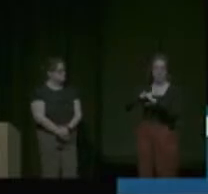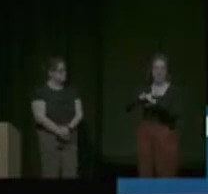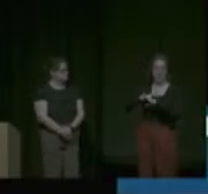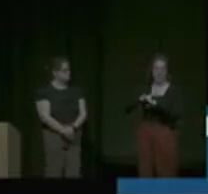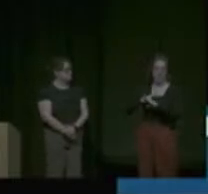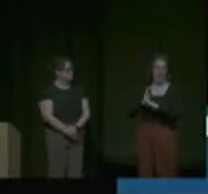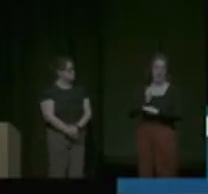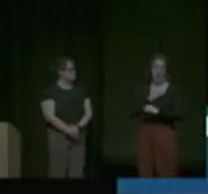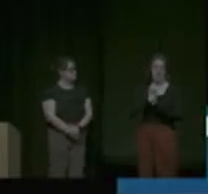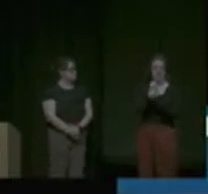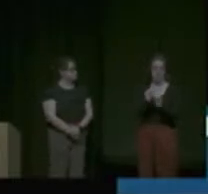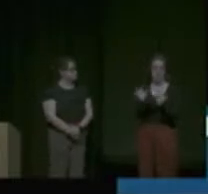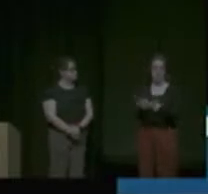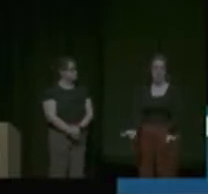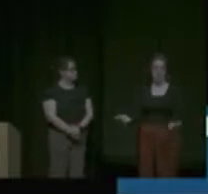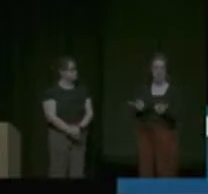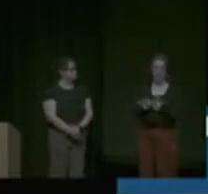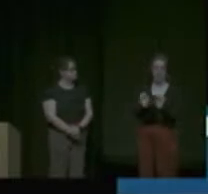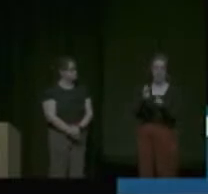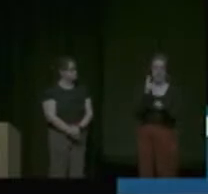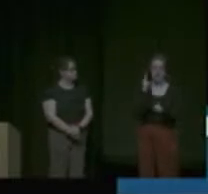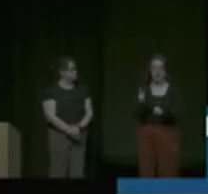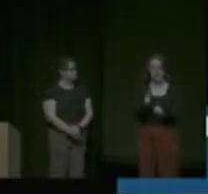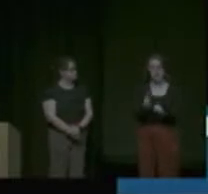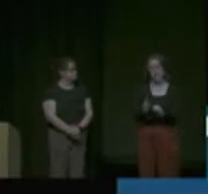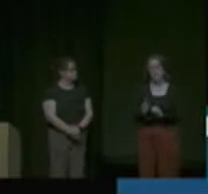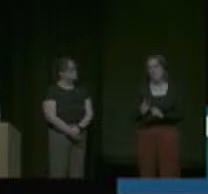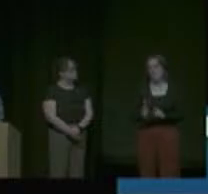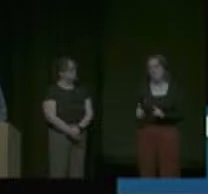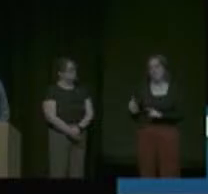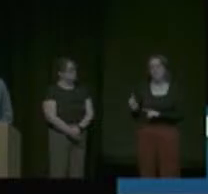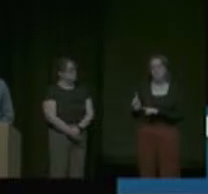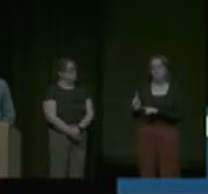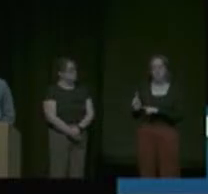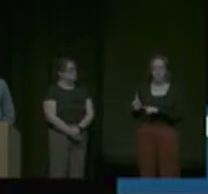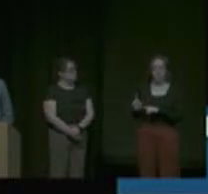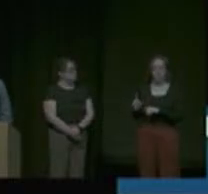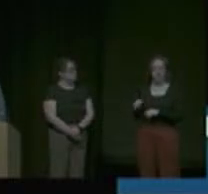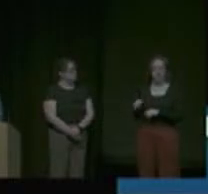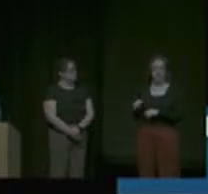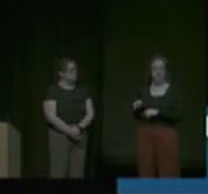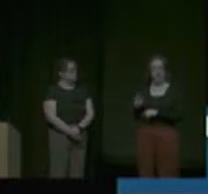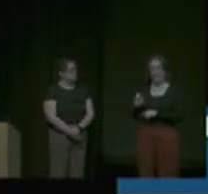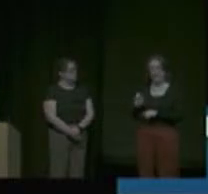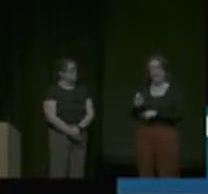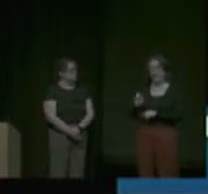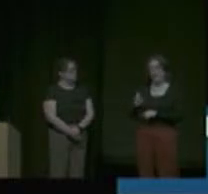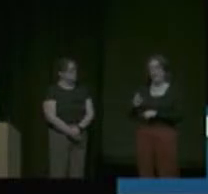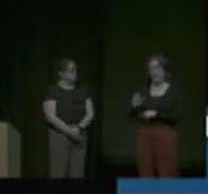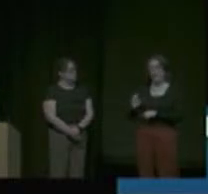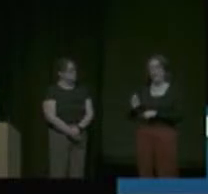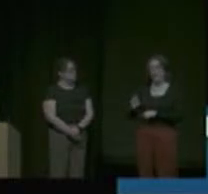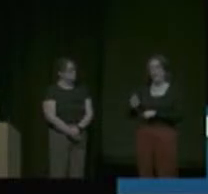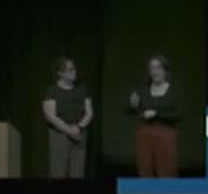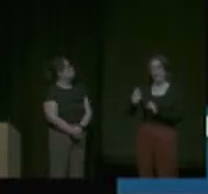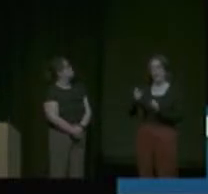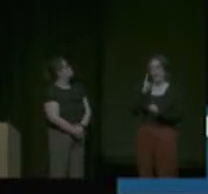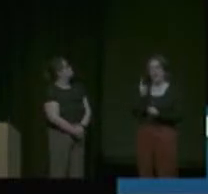can see there down in the bottom right, the experience modification rate. It's the EMR, we call it. Kind of a